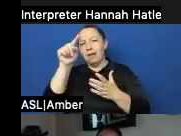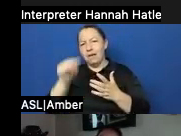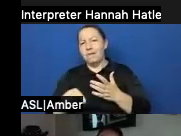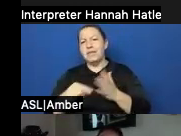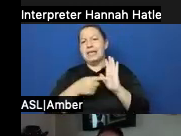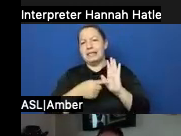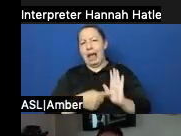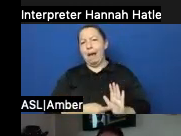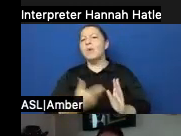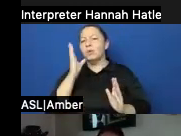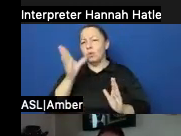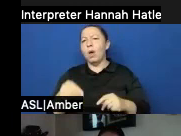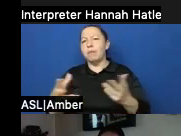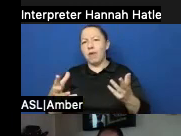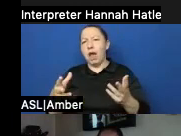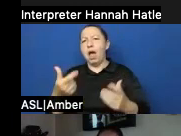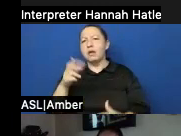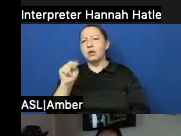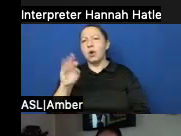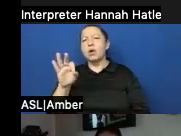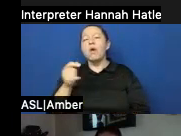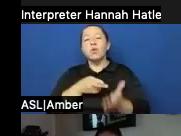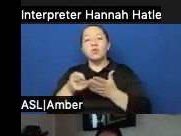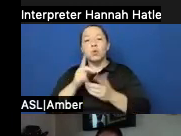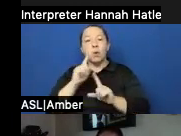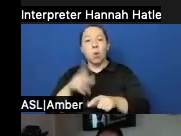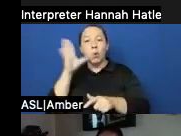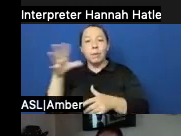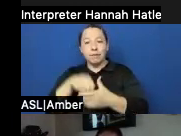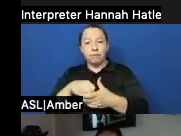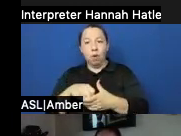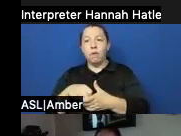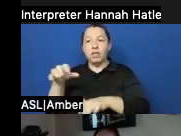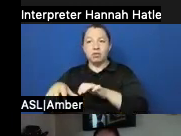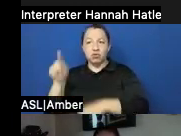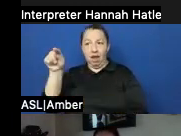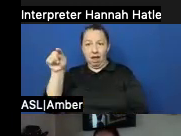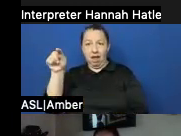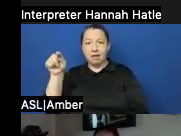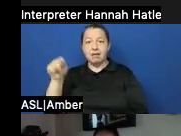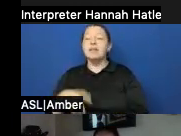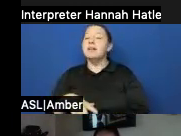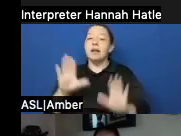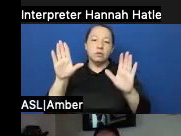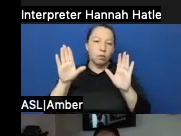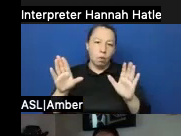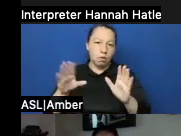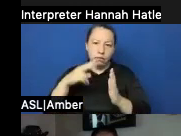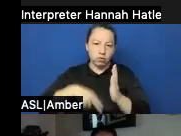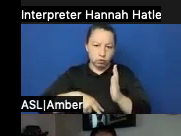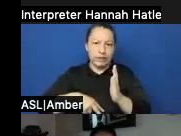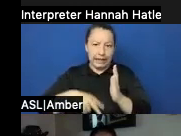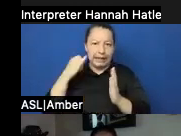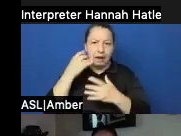examples. We will provide the Garden of Truth report into the chat space for you. It's a great read if you're interested in